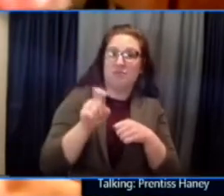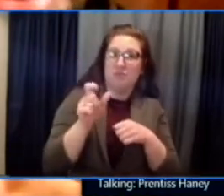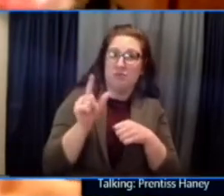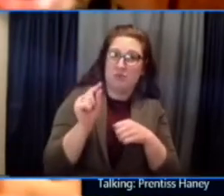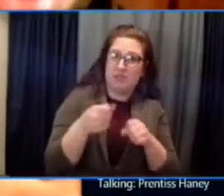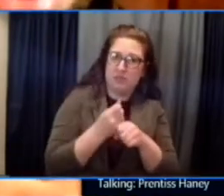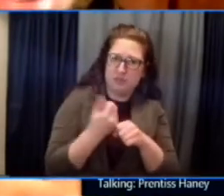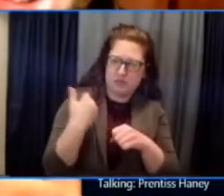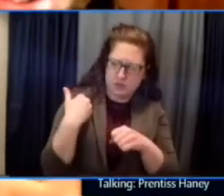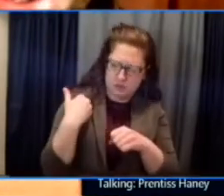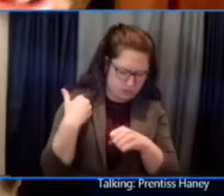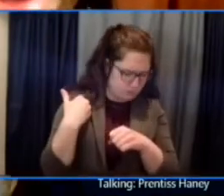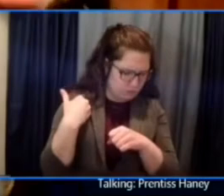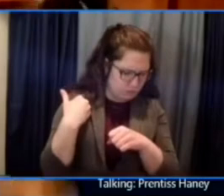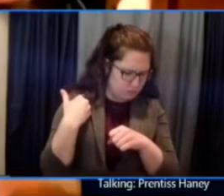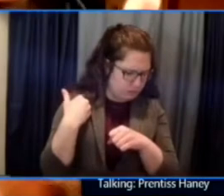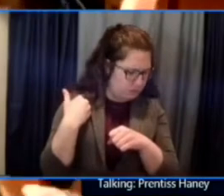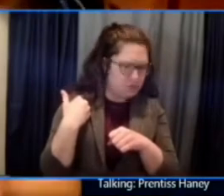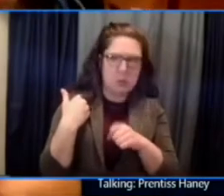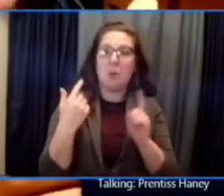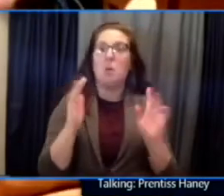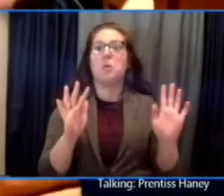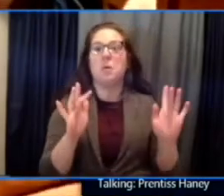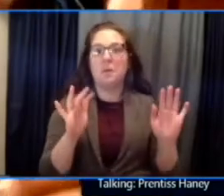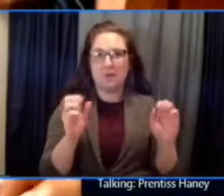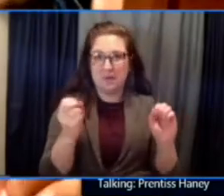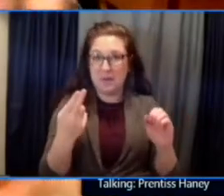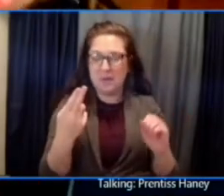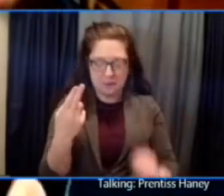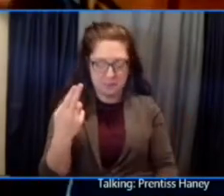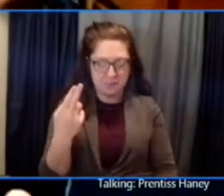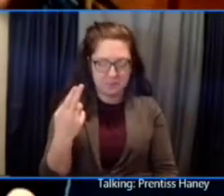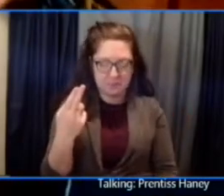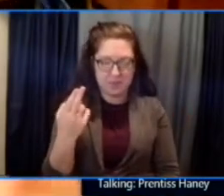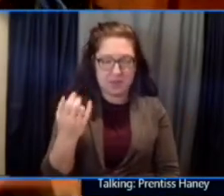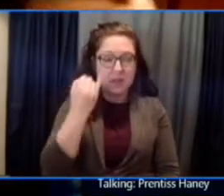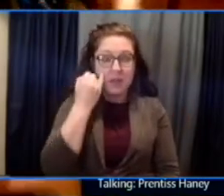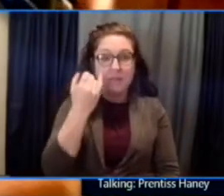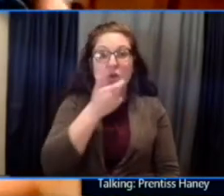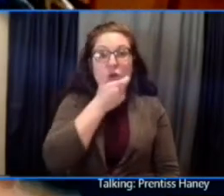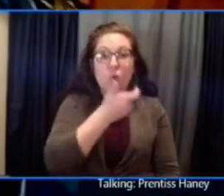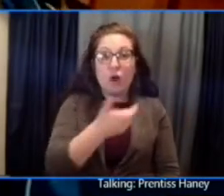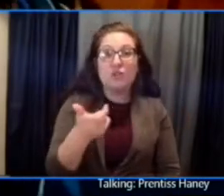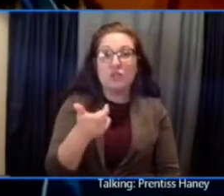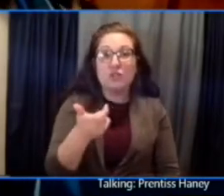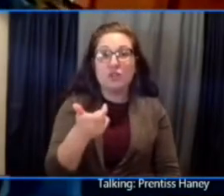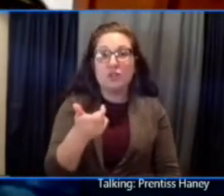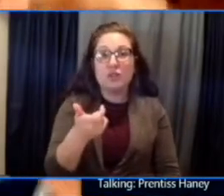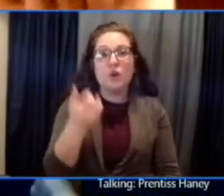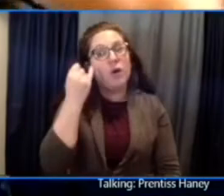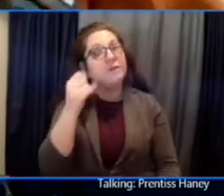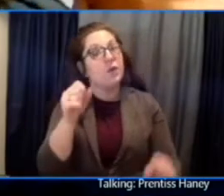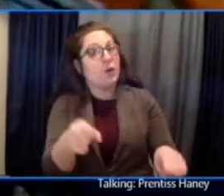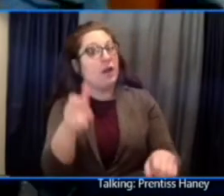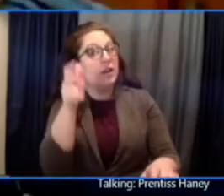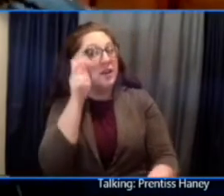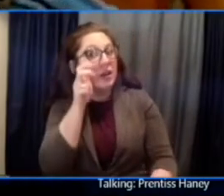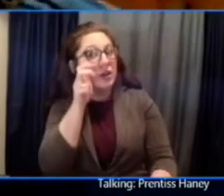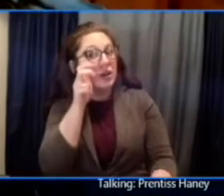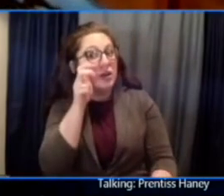it to me. This joy that I have, the world didn't give it to